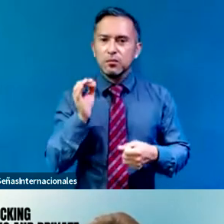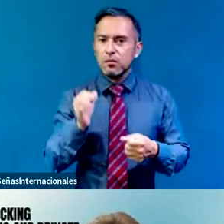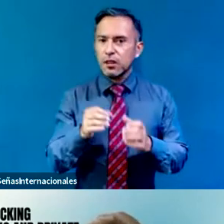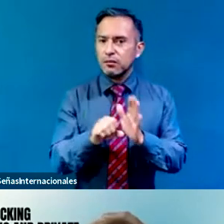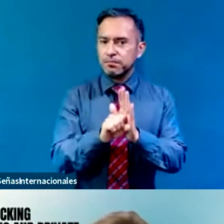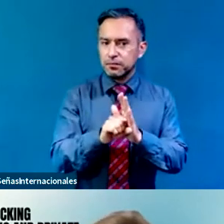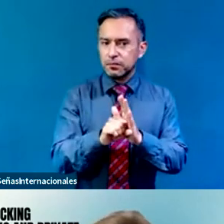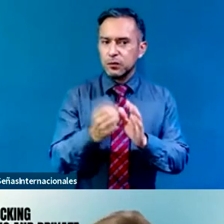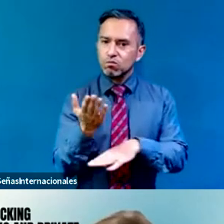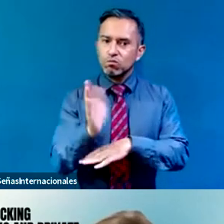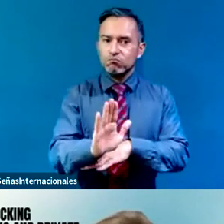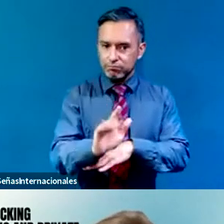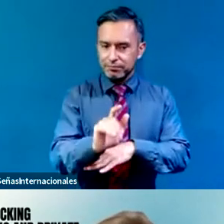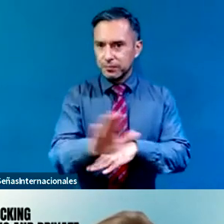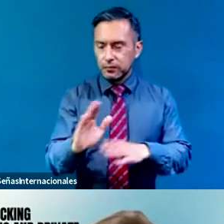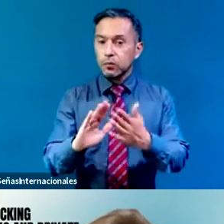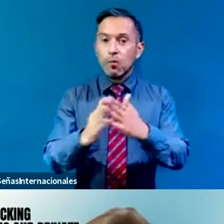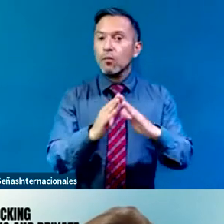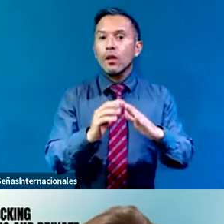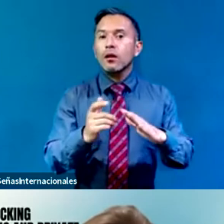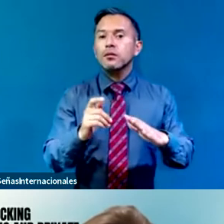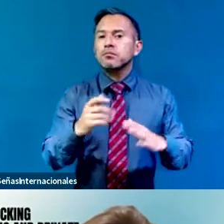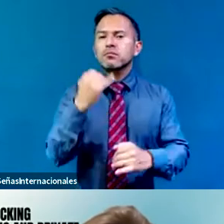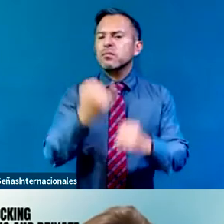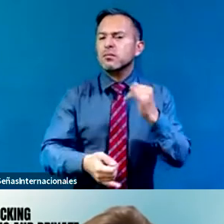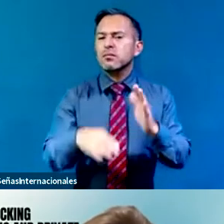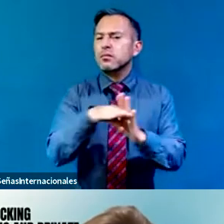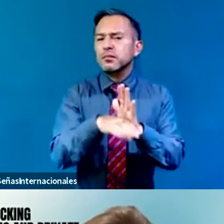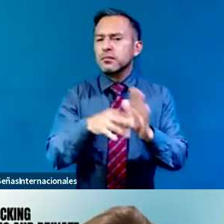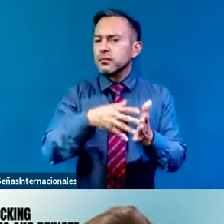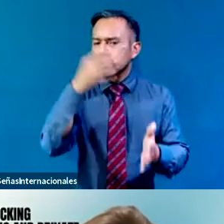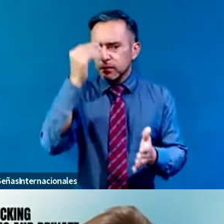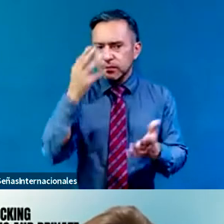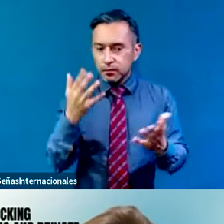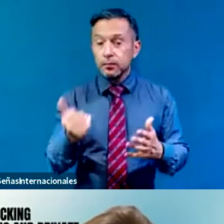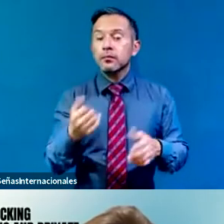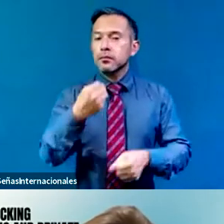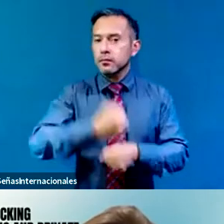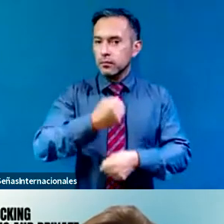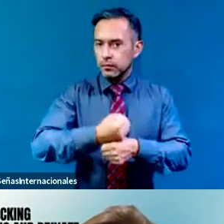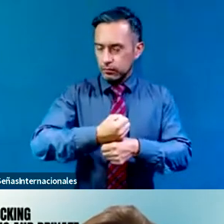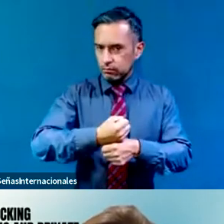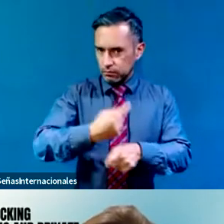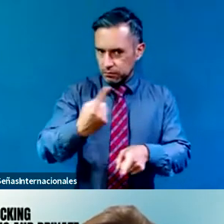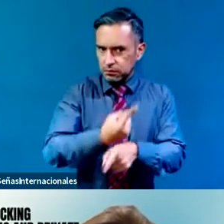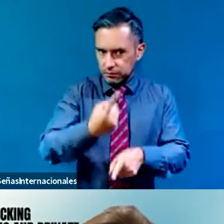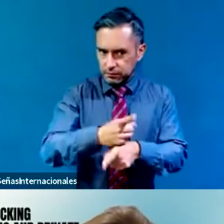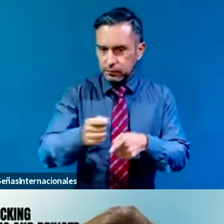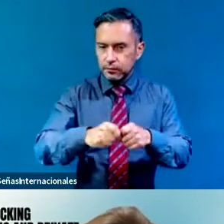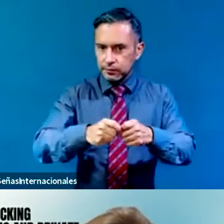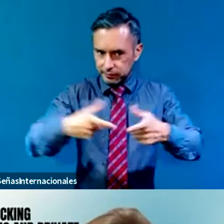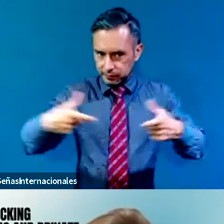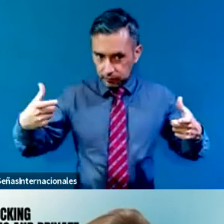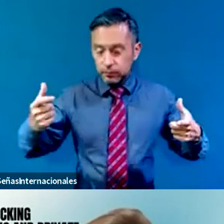expanding decent work and employment in informal and informal economies. the private sector can improve